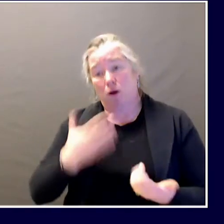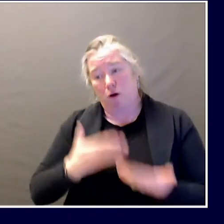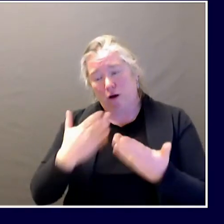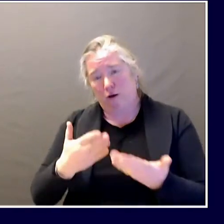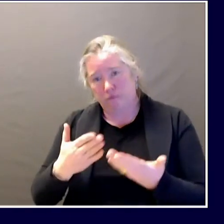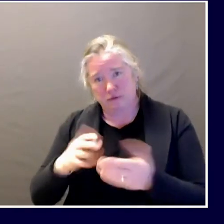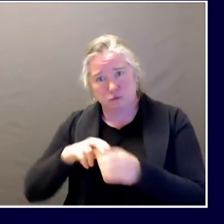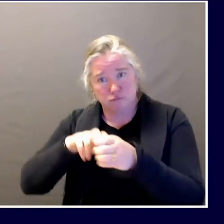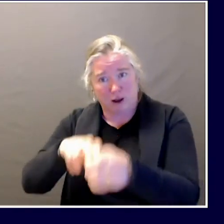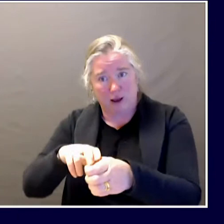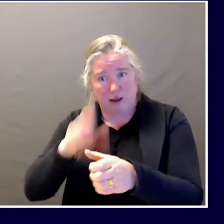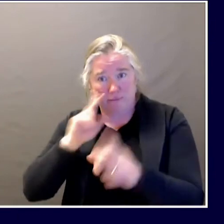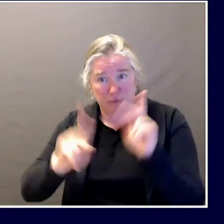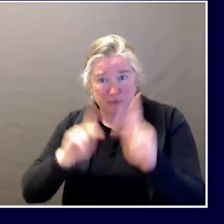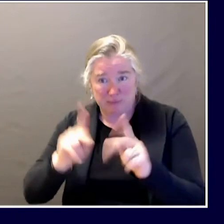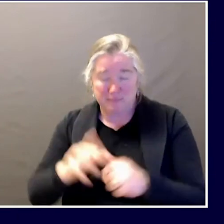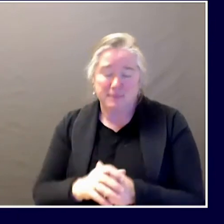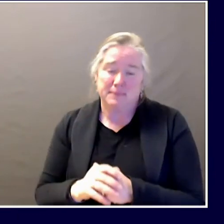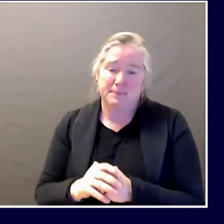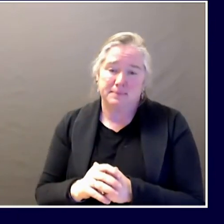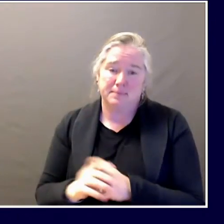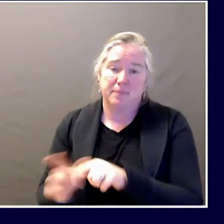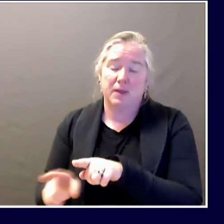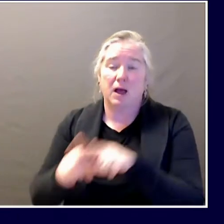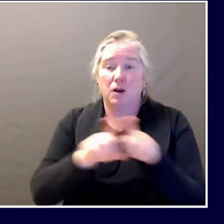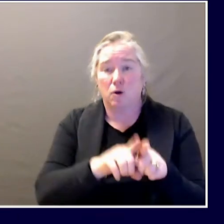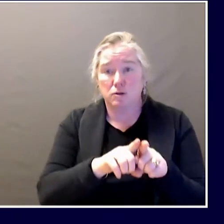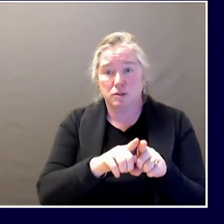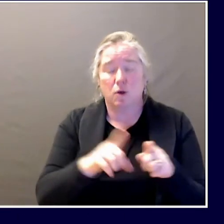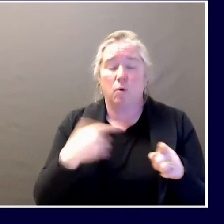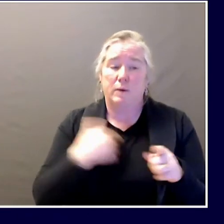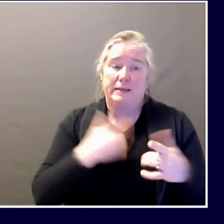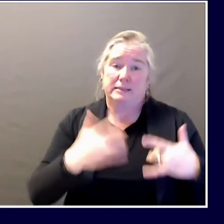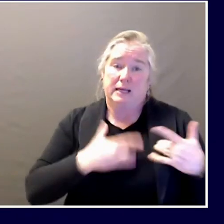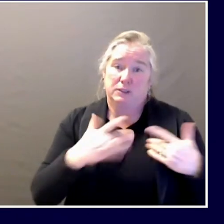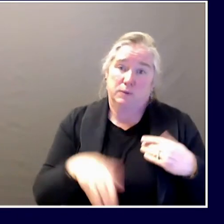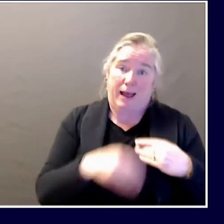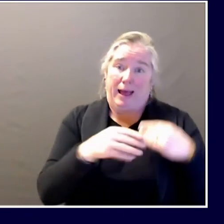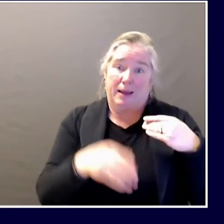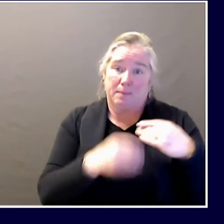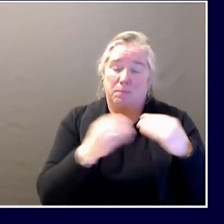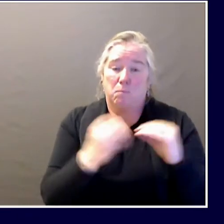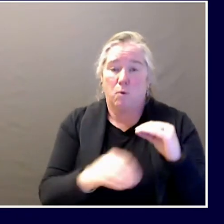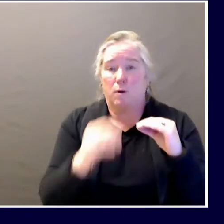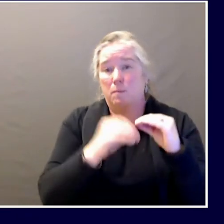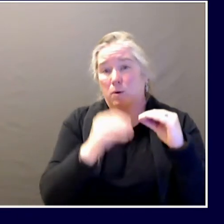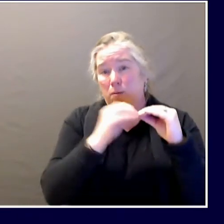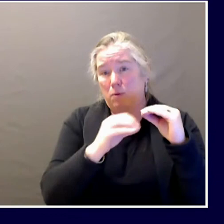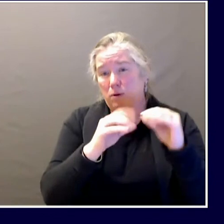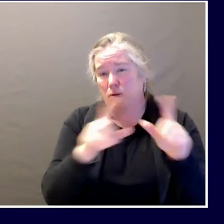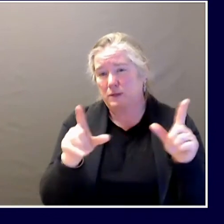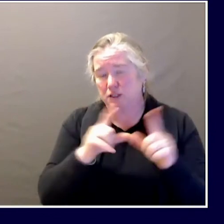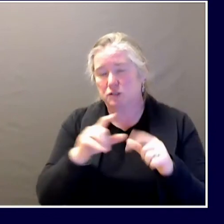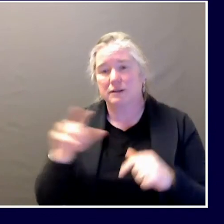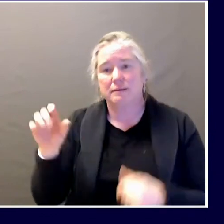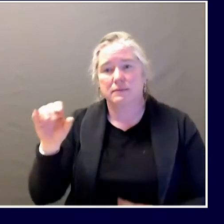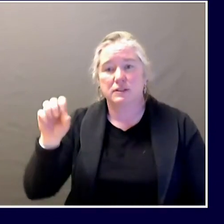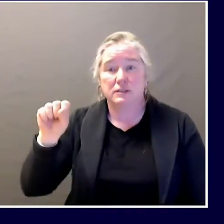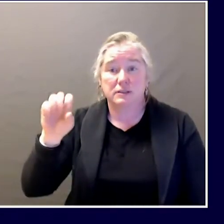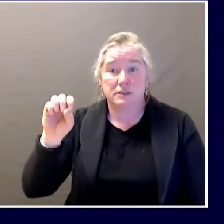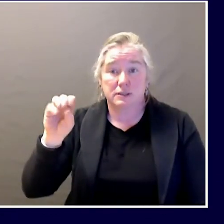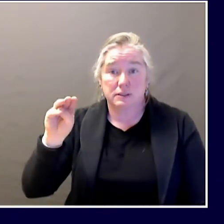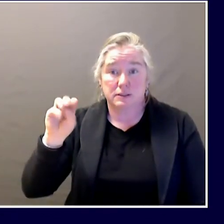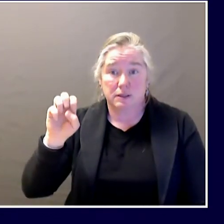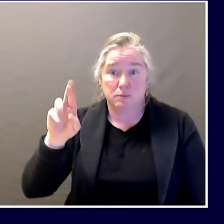as supply expands to begin to broaden the number of sites that are offering. So in places like Somerset County, like Washington County, there'll be